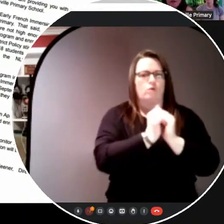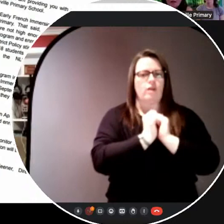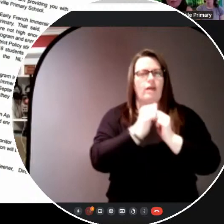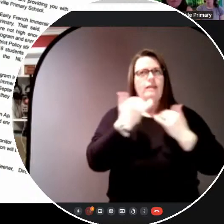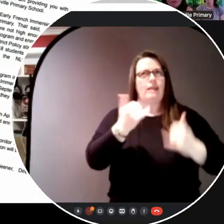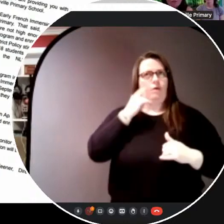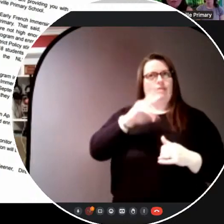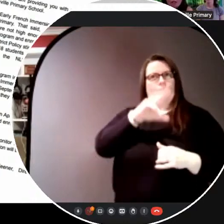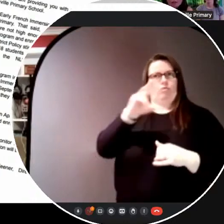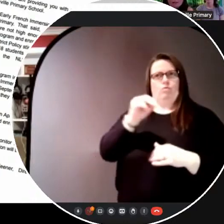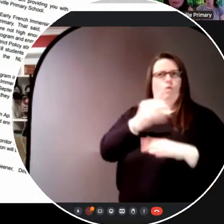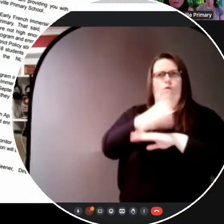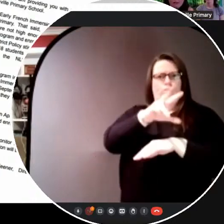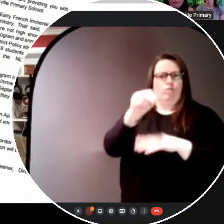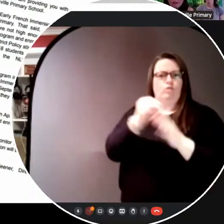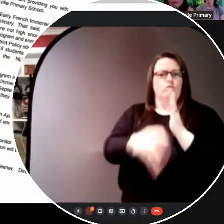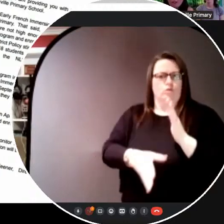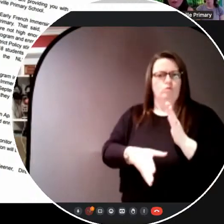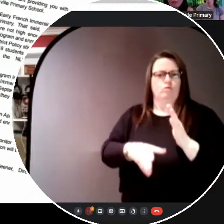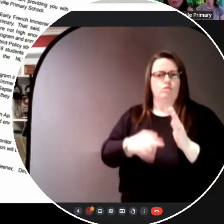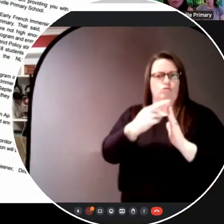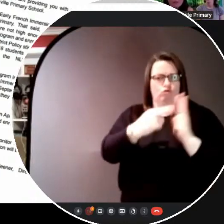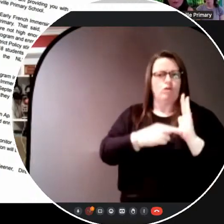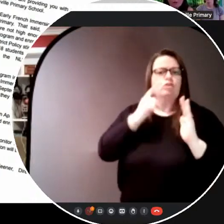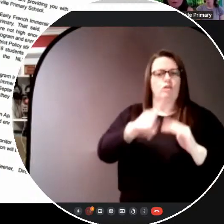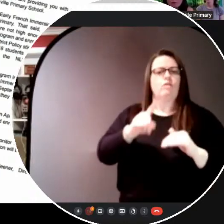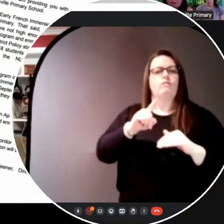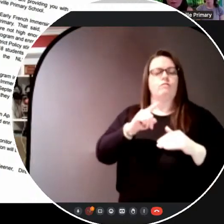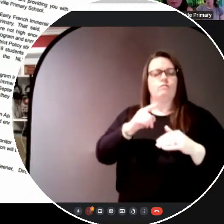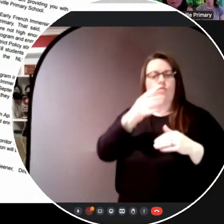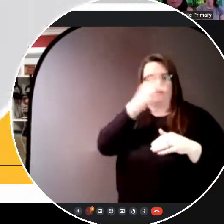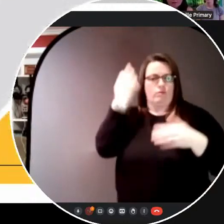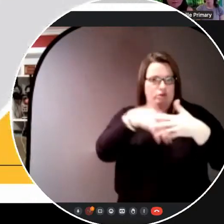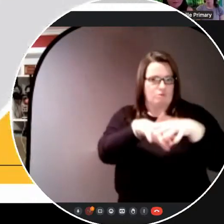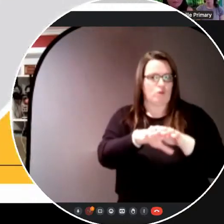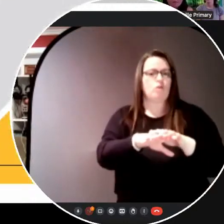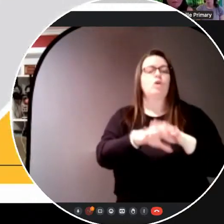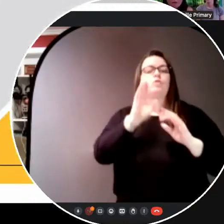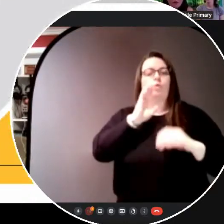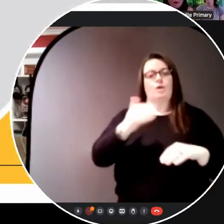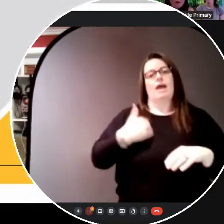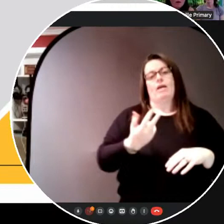September, and we have 2 units being available to us for September of 2023.